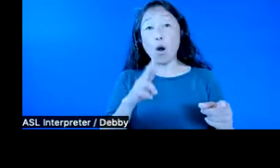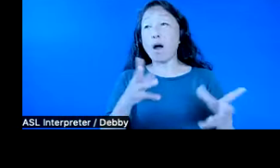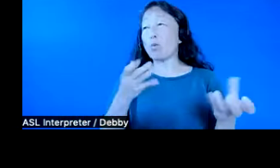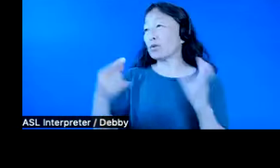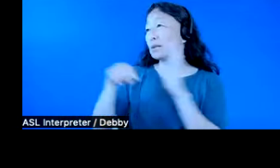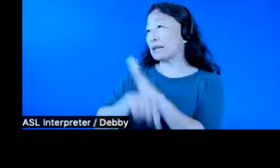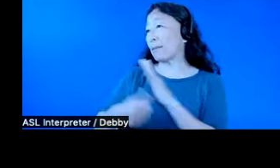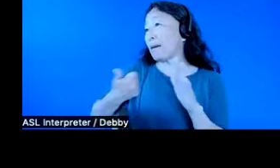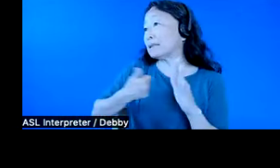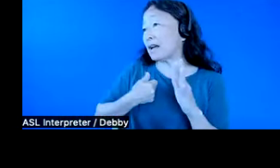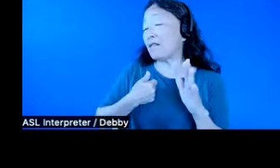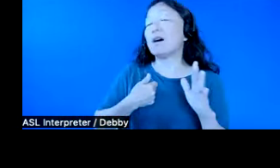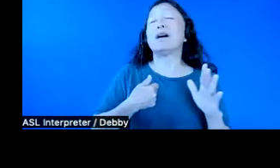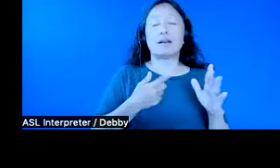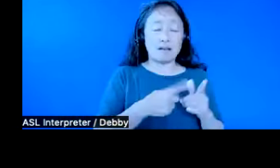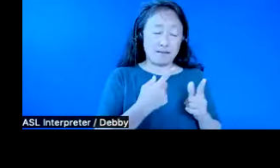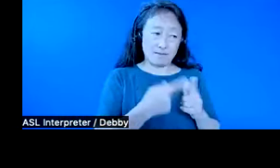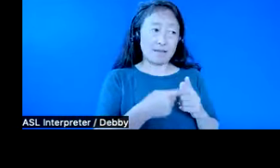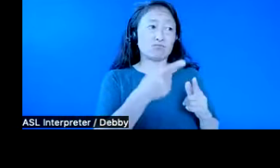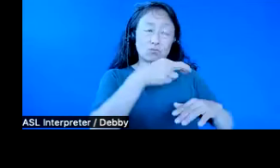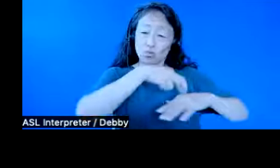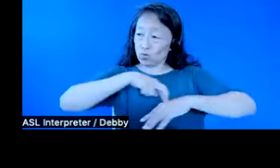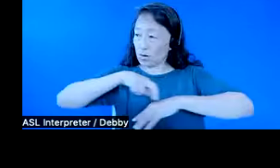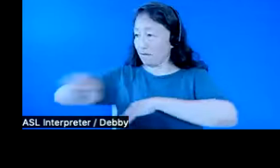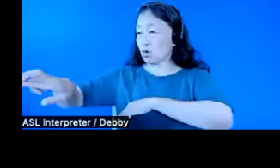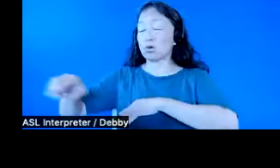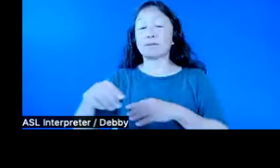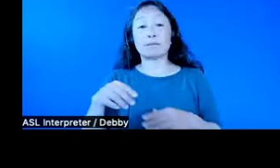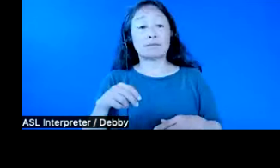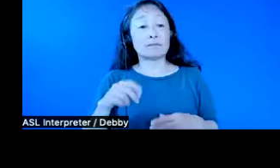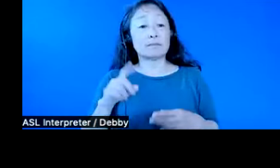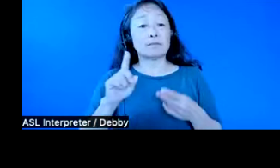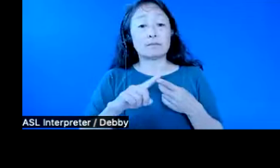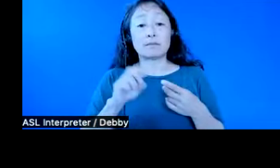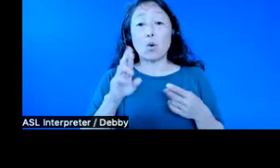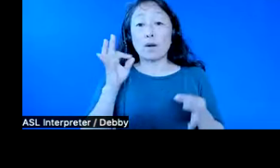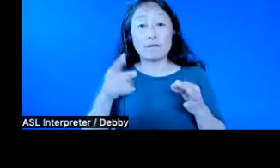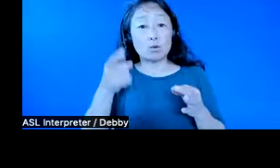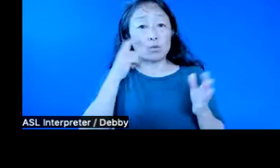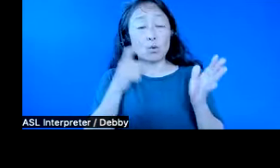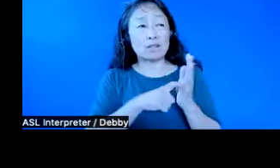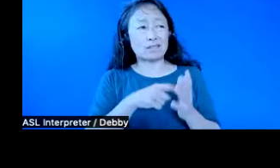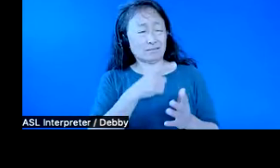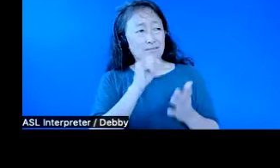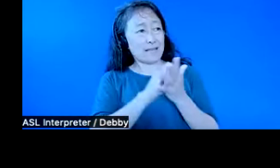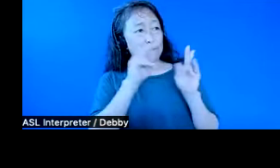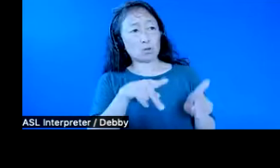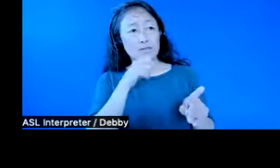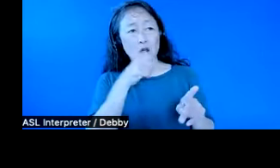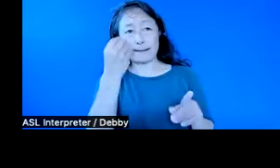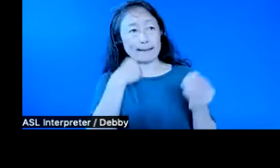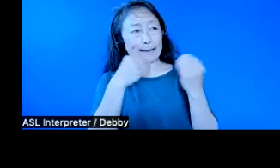life. Also, if you notice people aren't eating or for days, or their sleep patterns